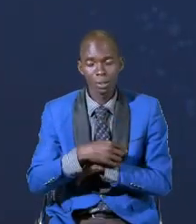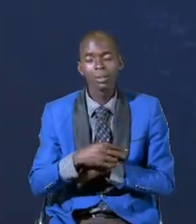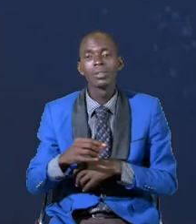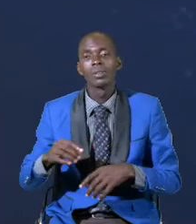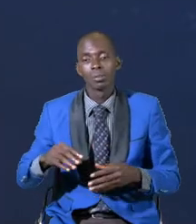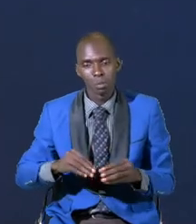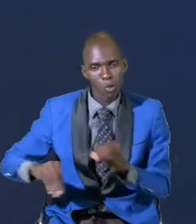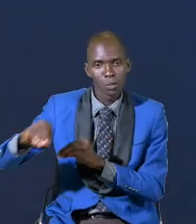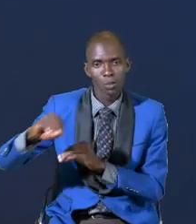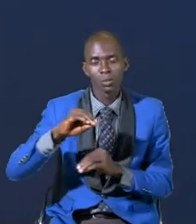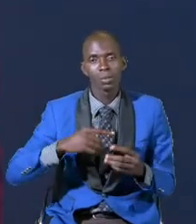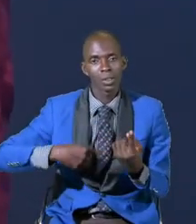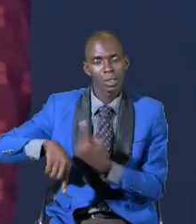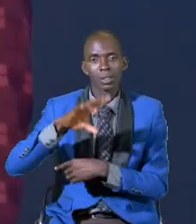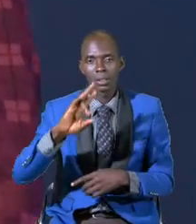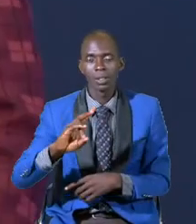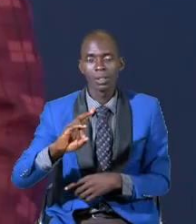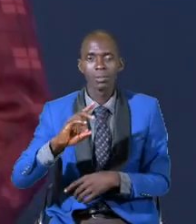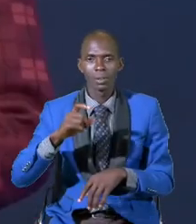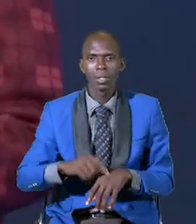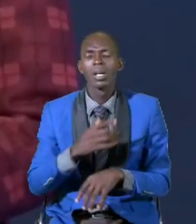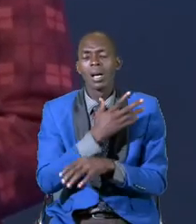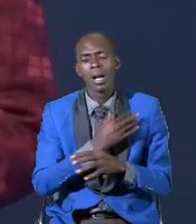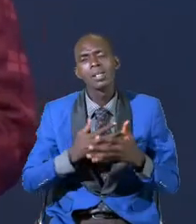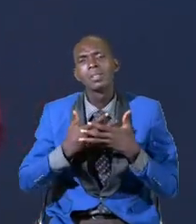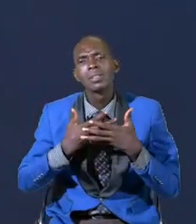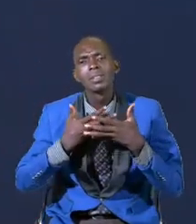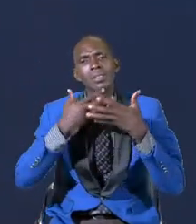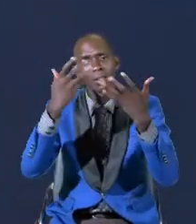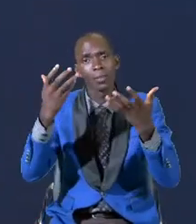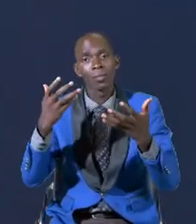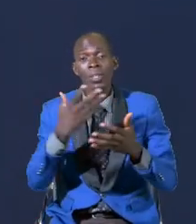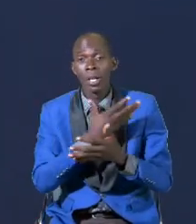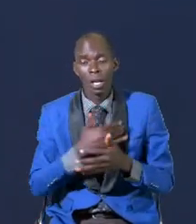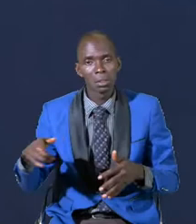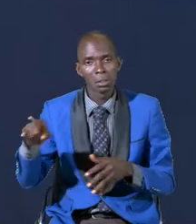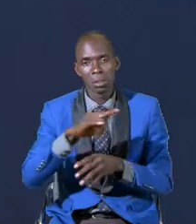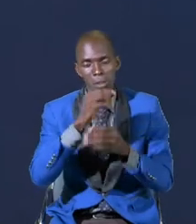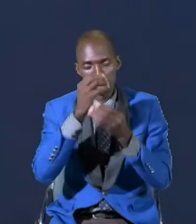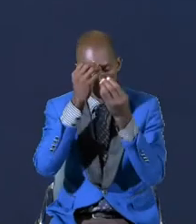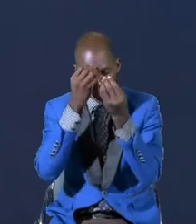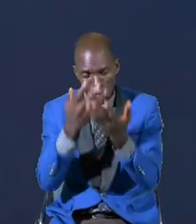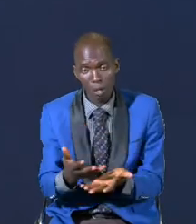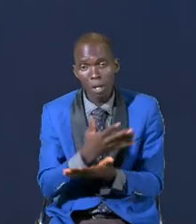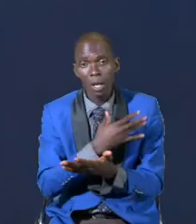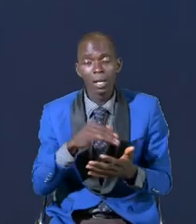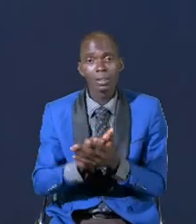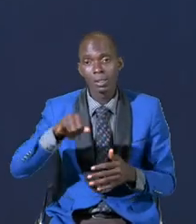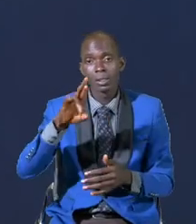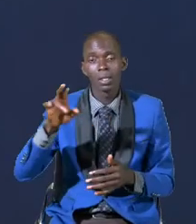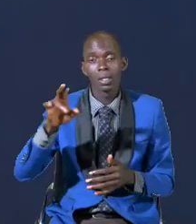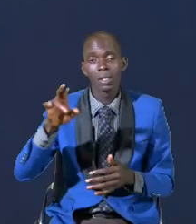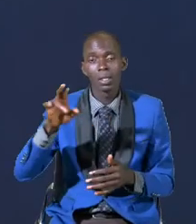The walls are still standing, shout. And they did, and the Jericho walls came down